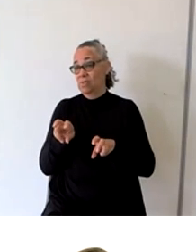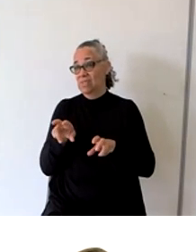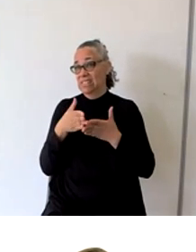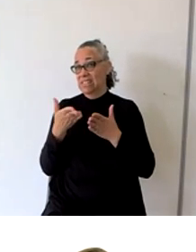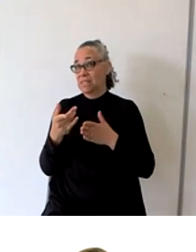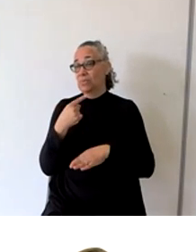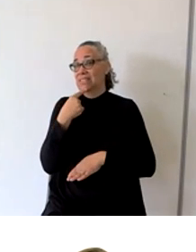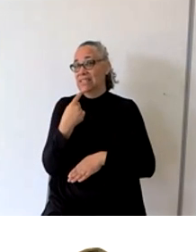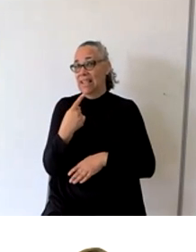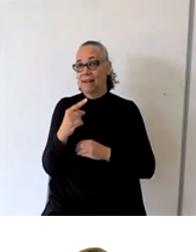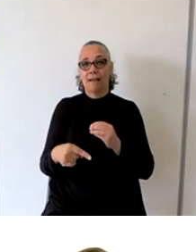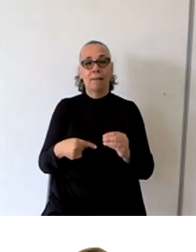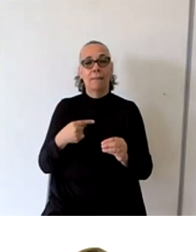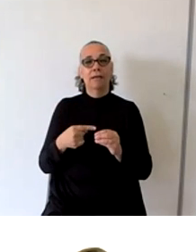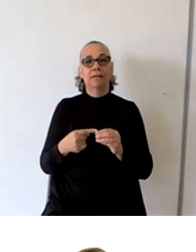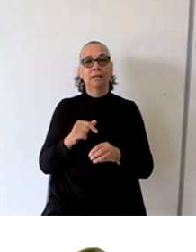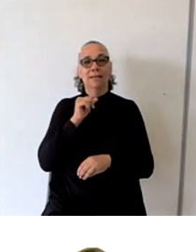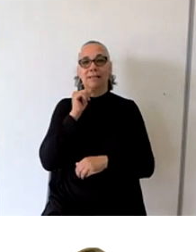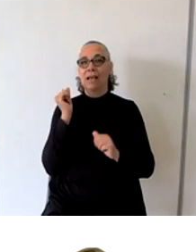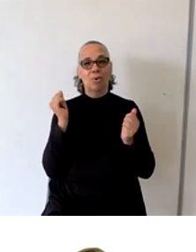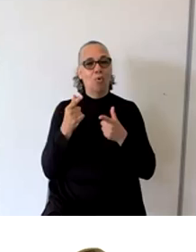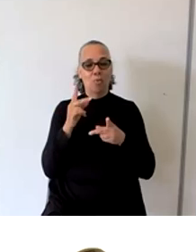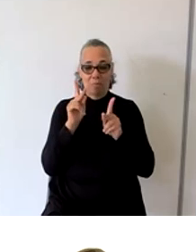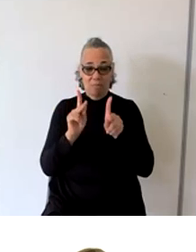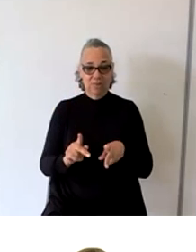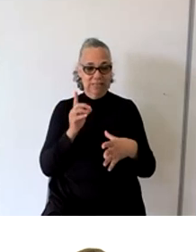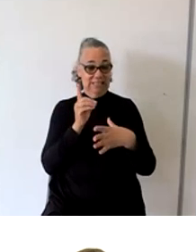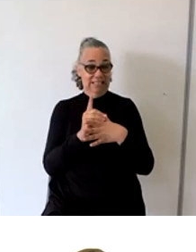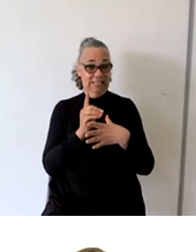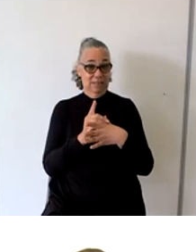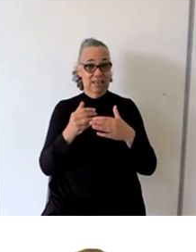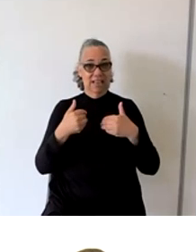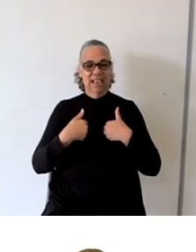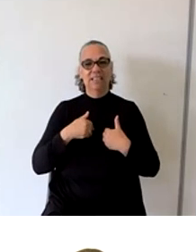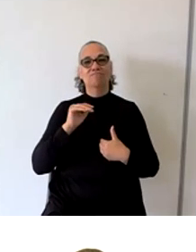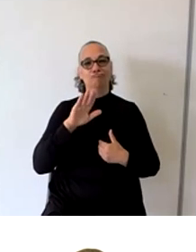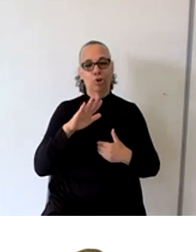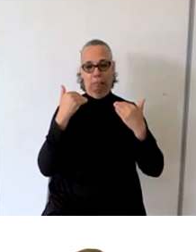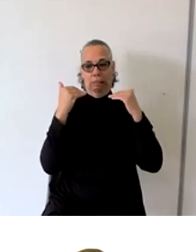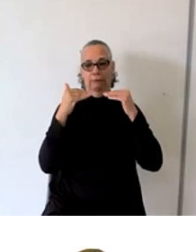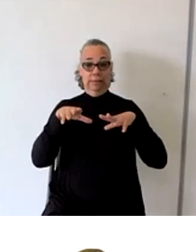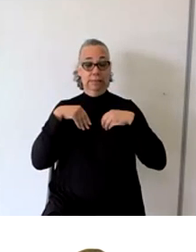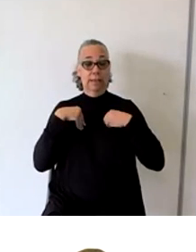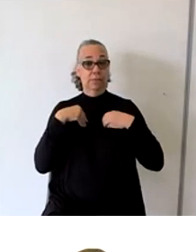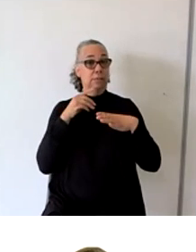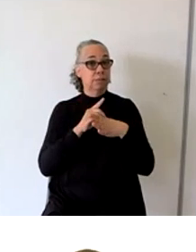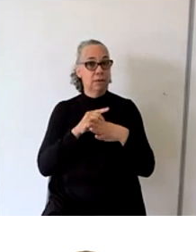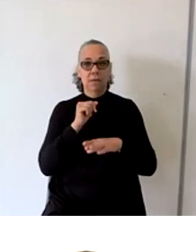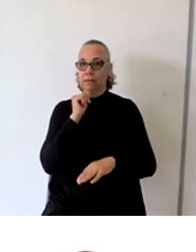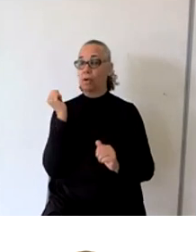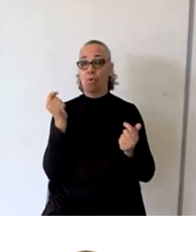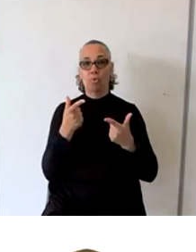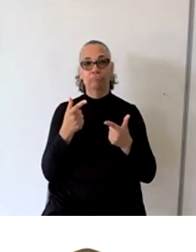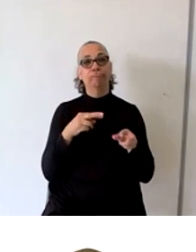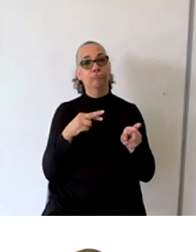that. Not every person with disability has your degree of acceptance of their disability, and not everyone is willing to talk about